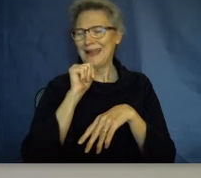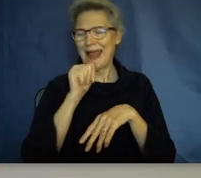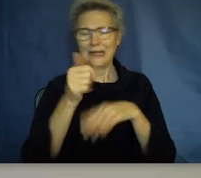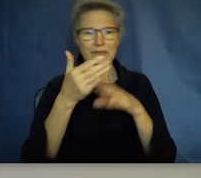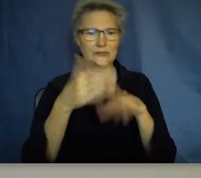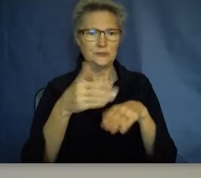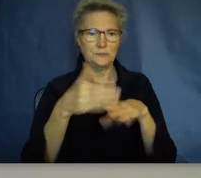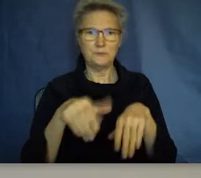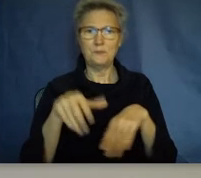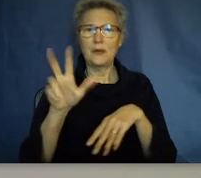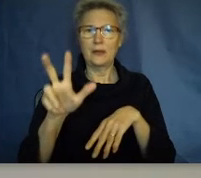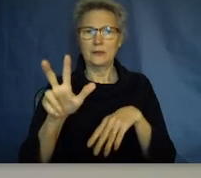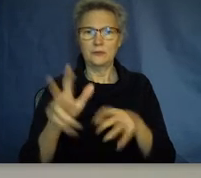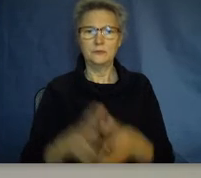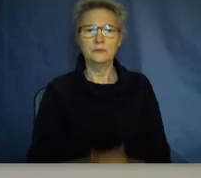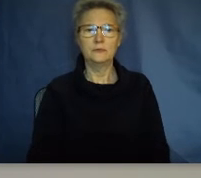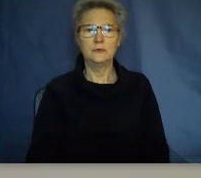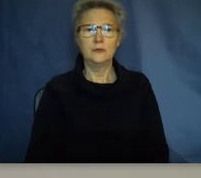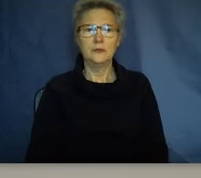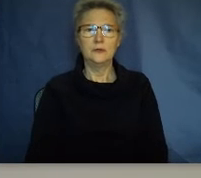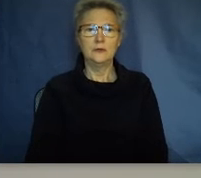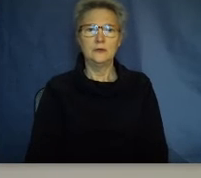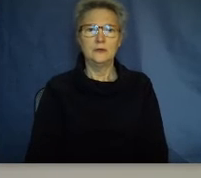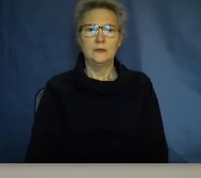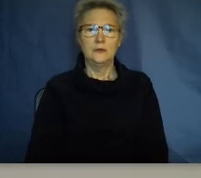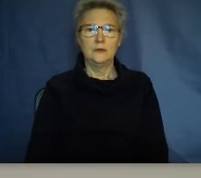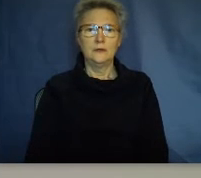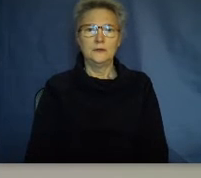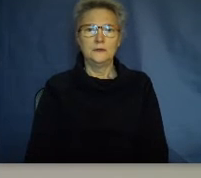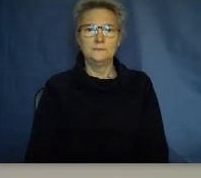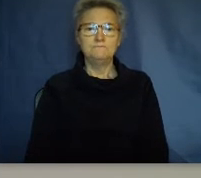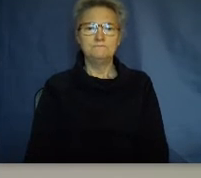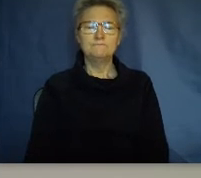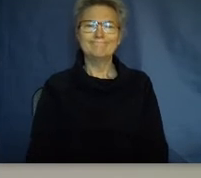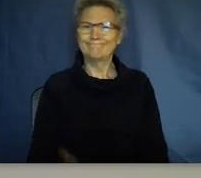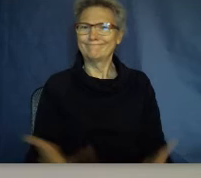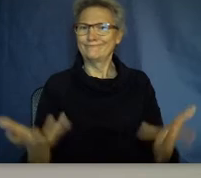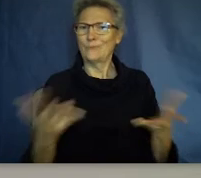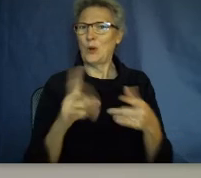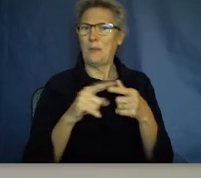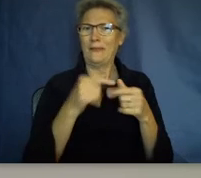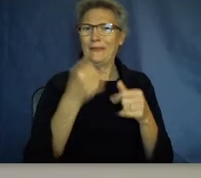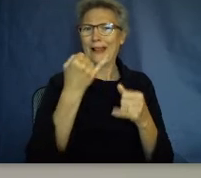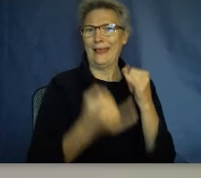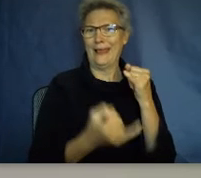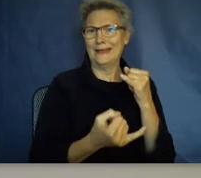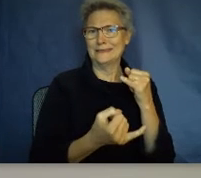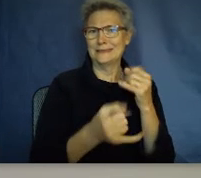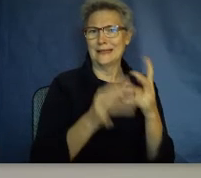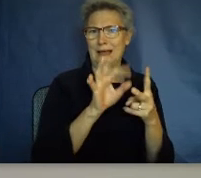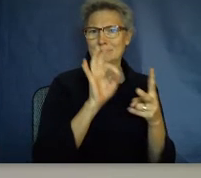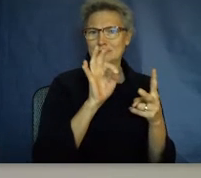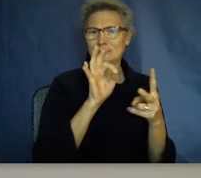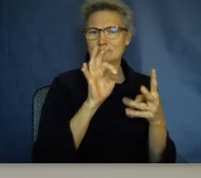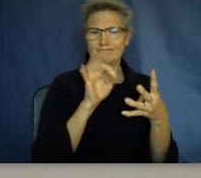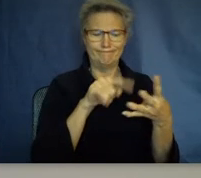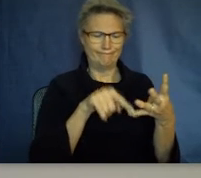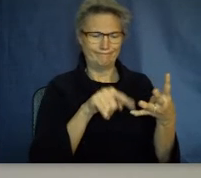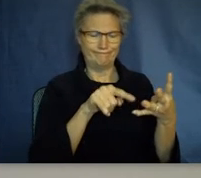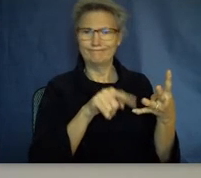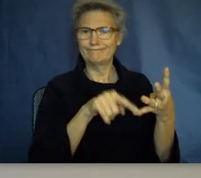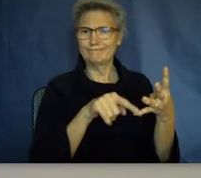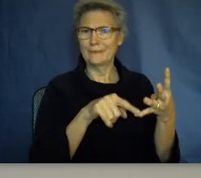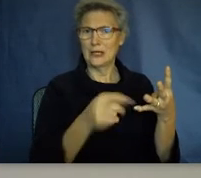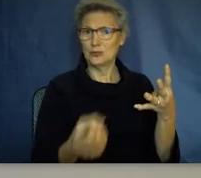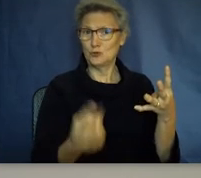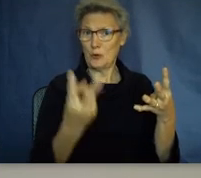not divisible by 3. Well, what about our last option? Our last option is a set of 12. Is